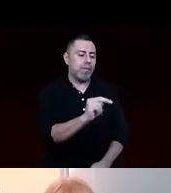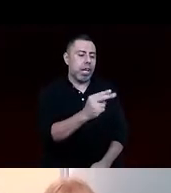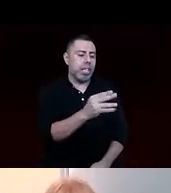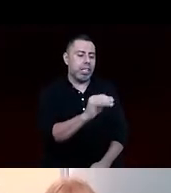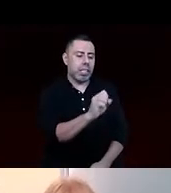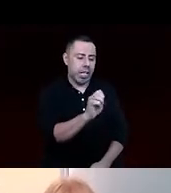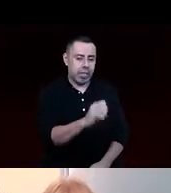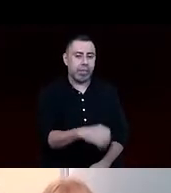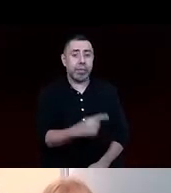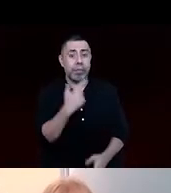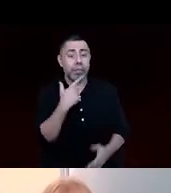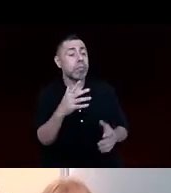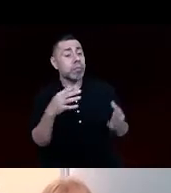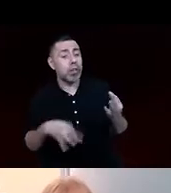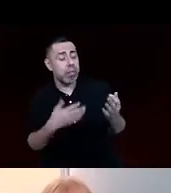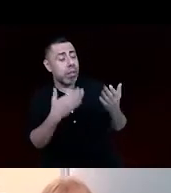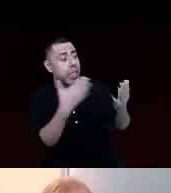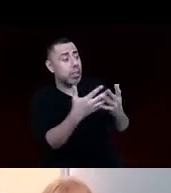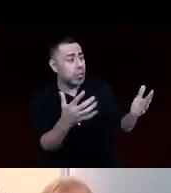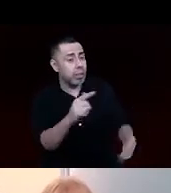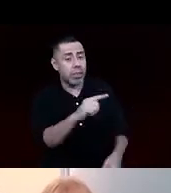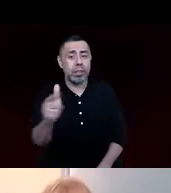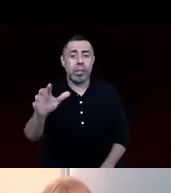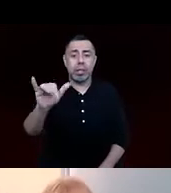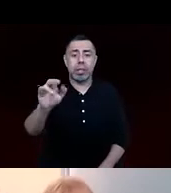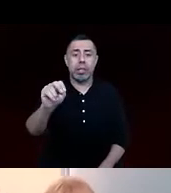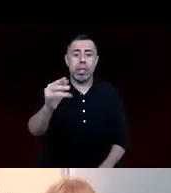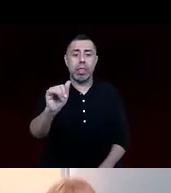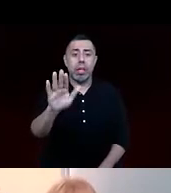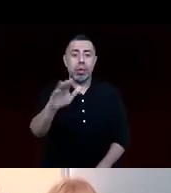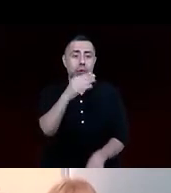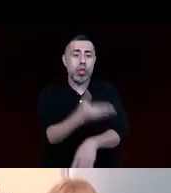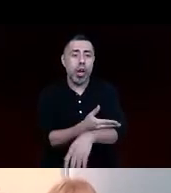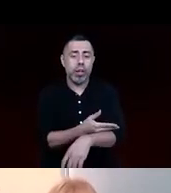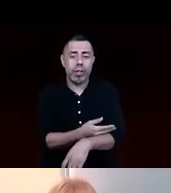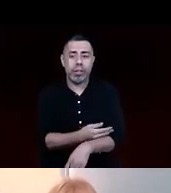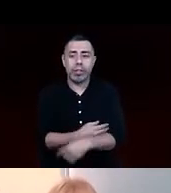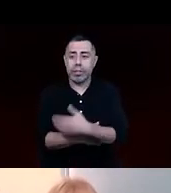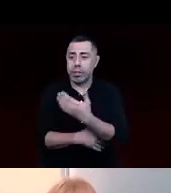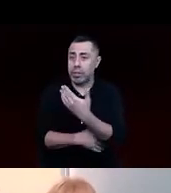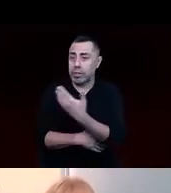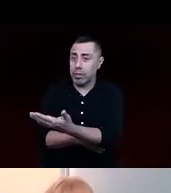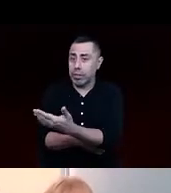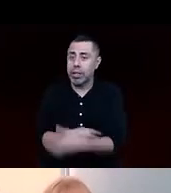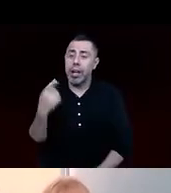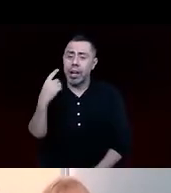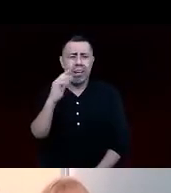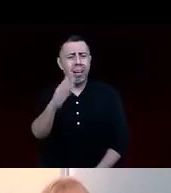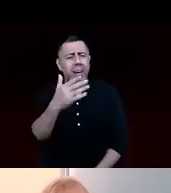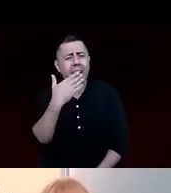words. Thank you for being with us, Cynthia. Oh, sure. Thank you so much. This is so amazing. First of all, I just want to say